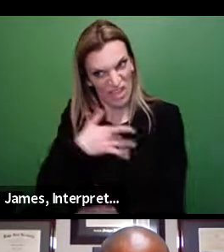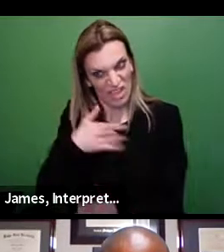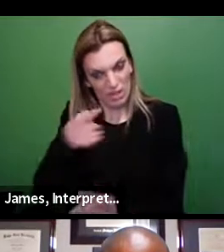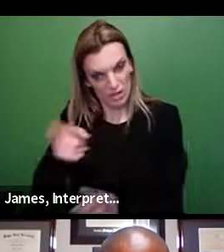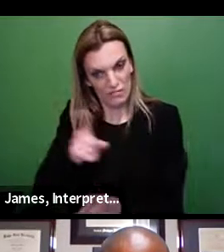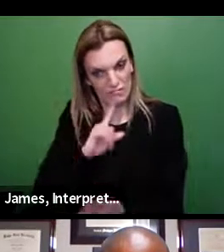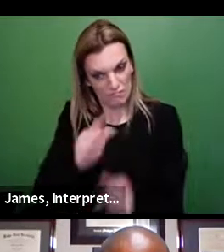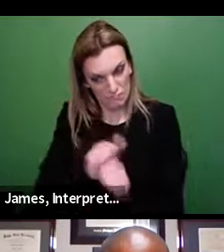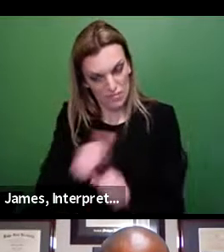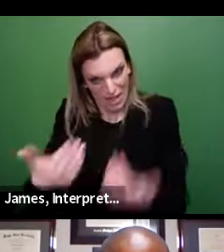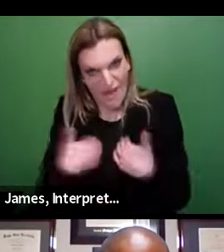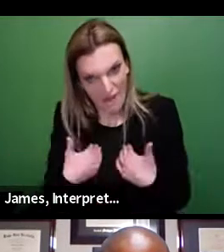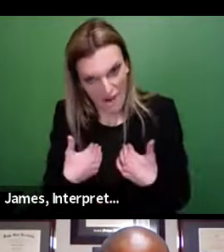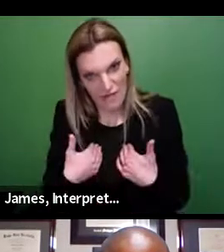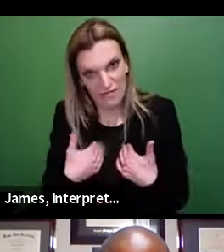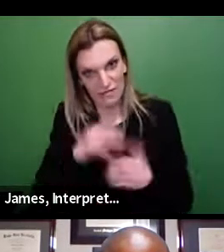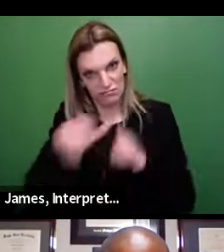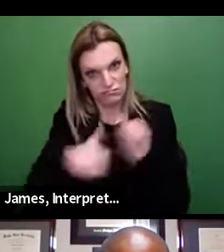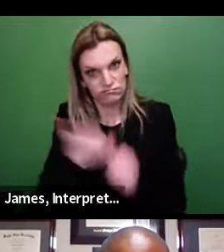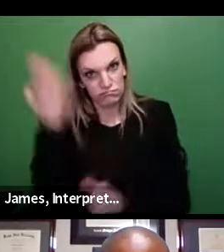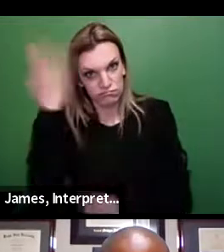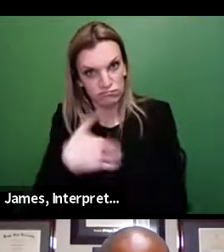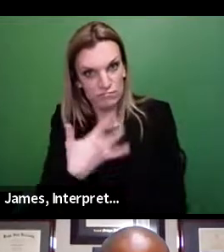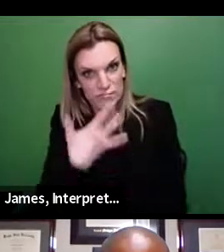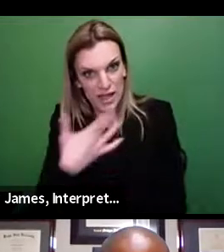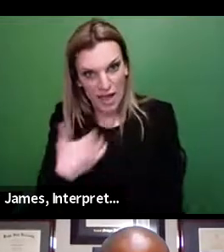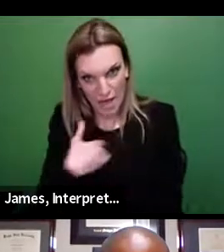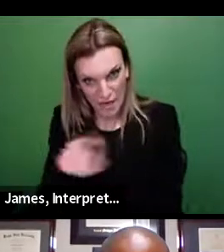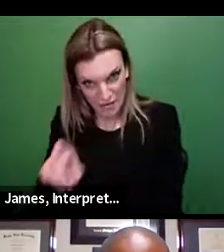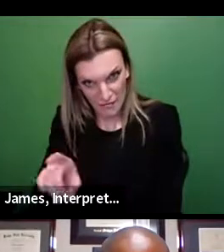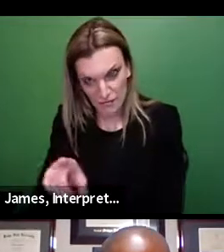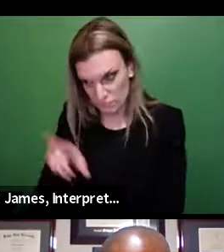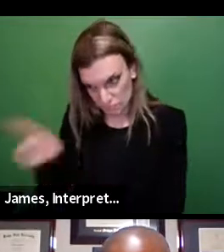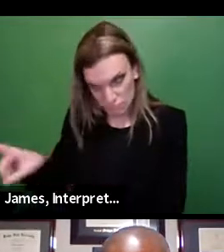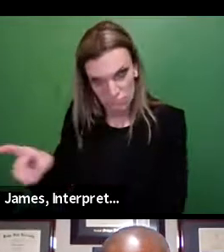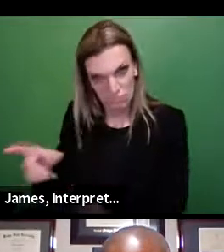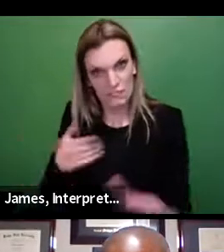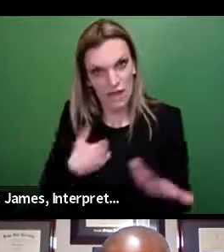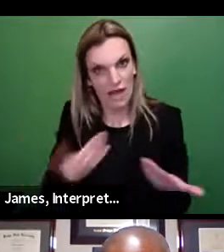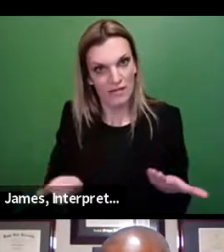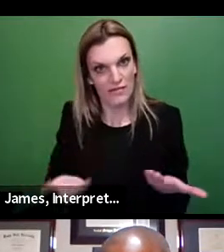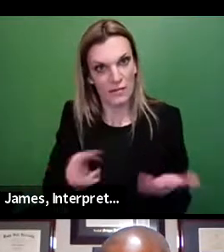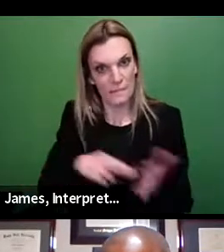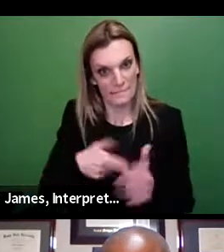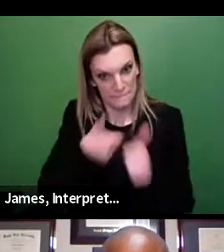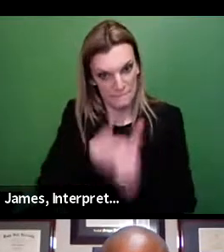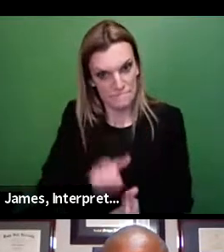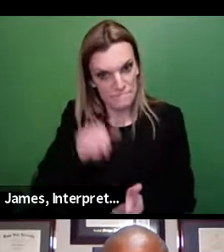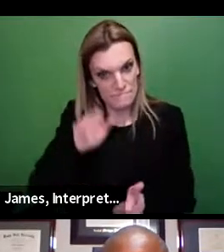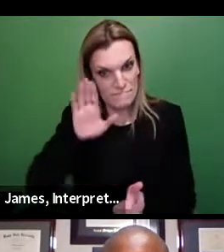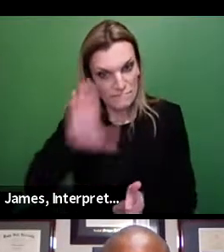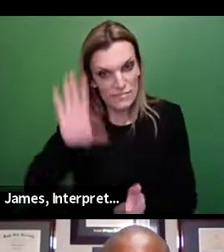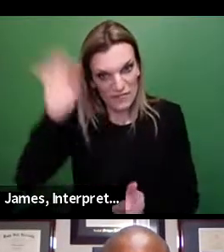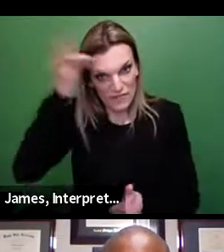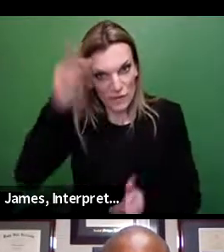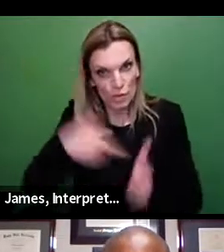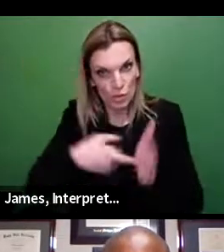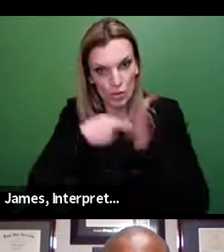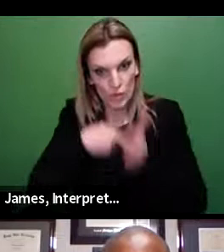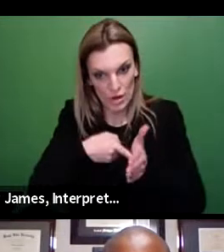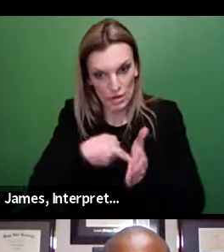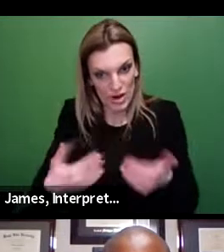that you can find that out is by looking at whether or not they are fulfilling their federal affirmative action requirements